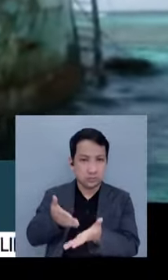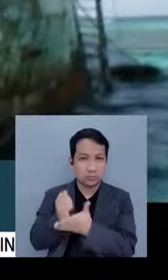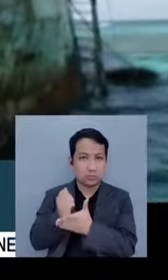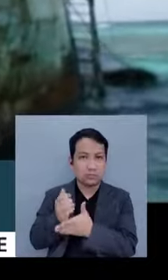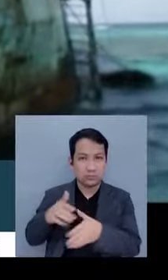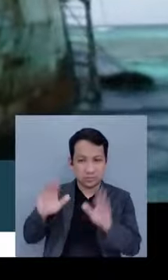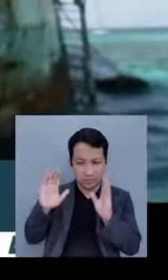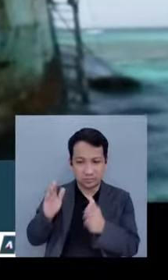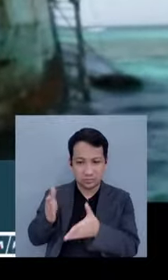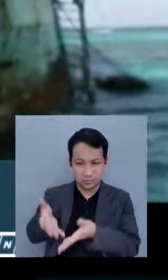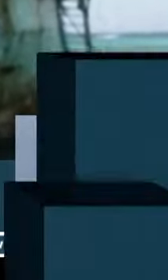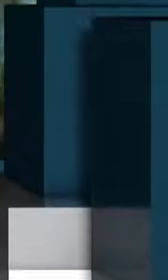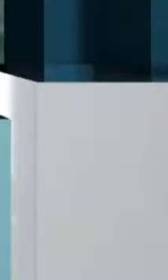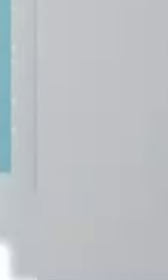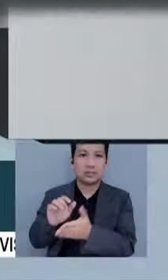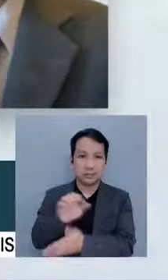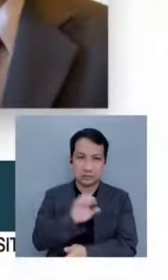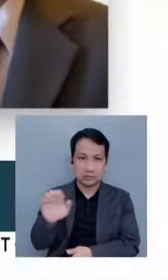Philippine Sea.